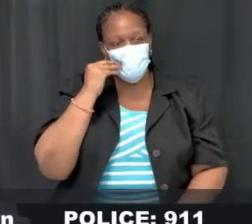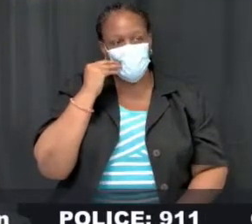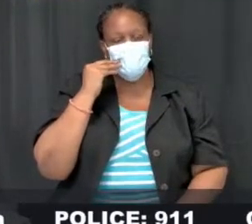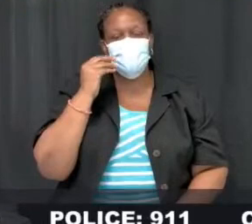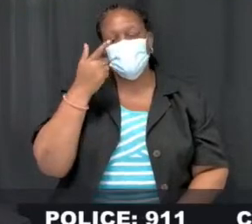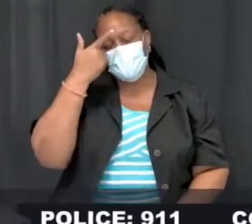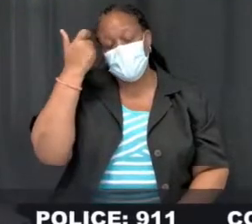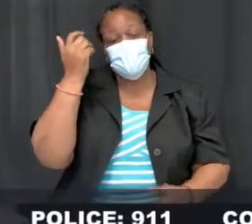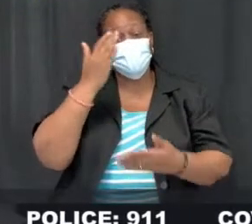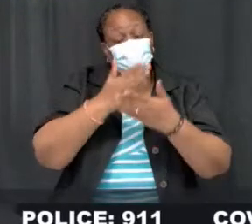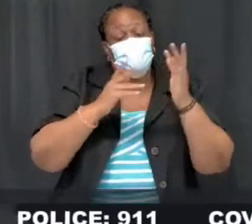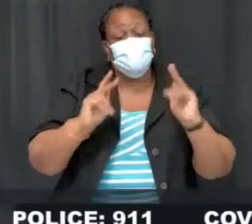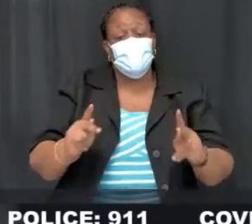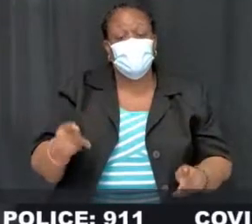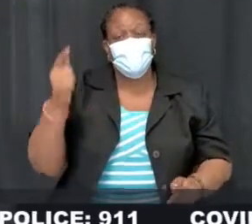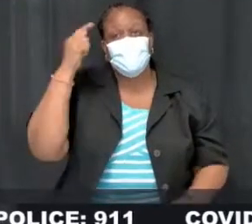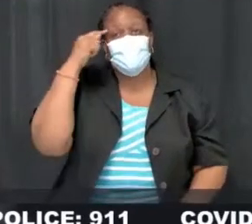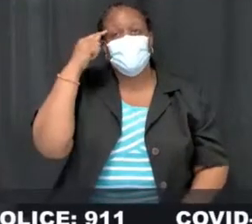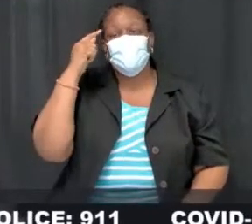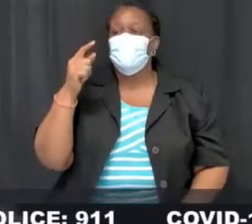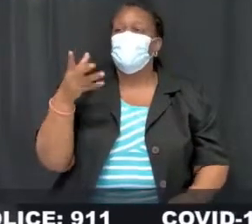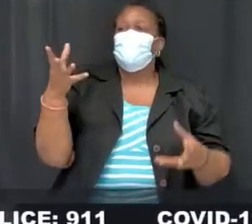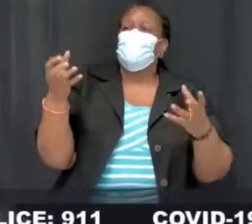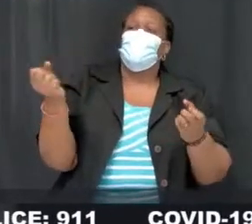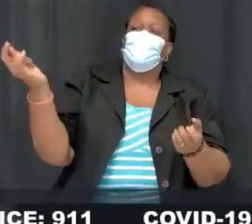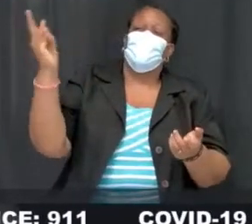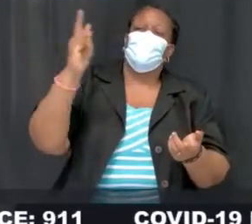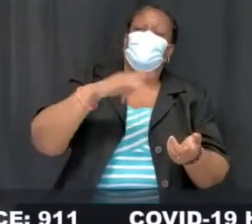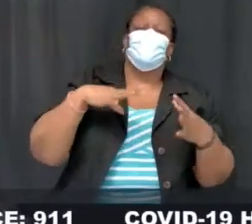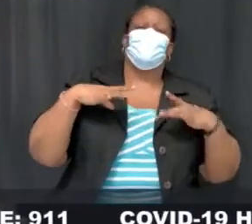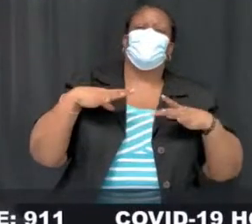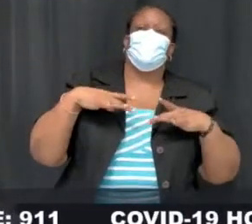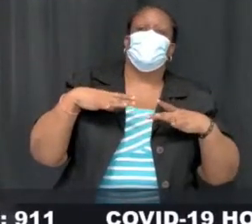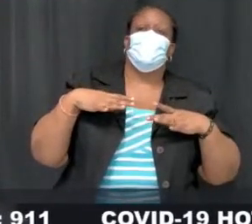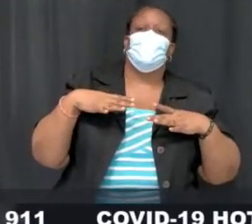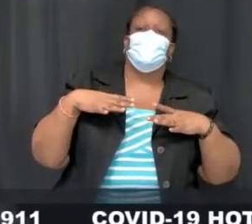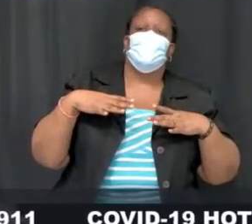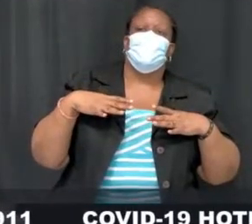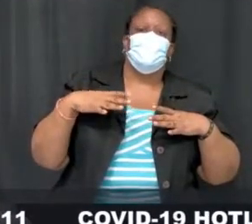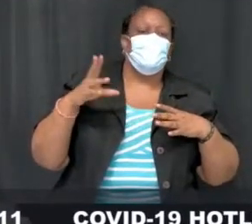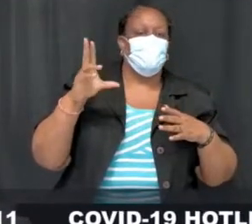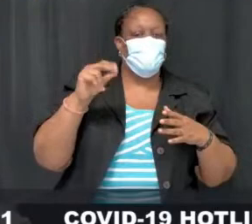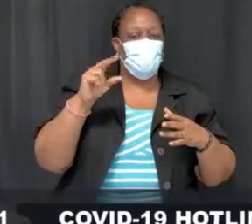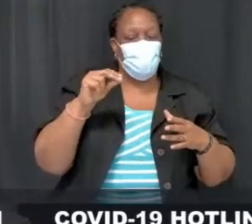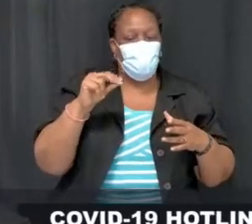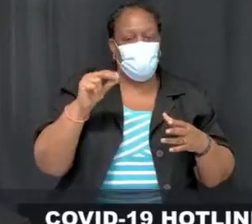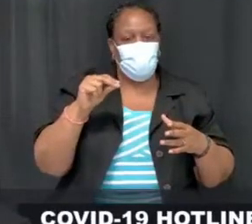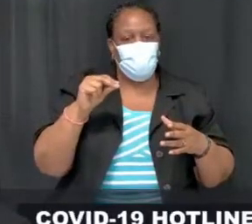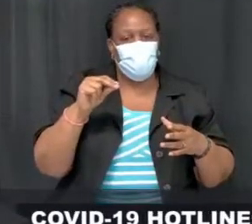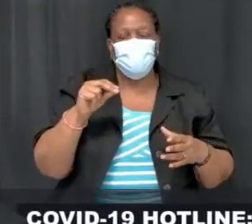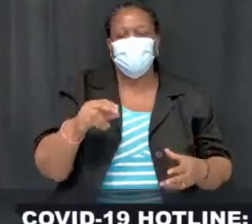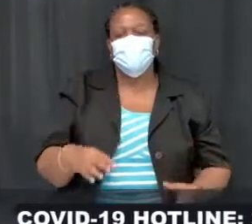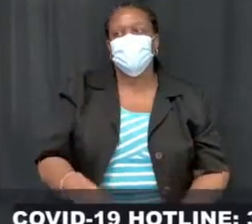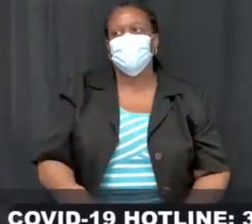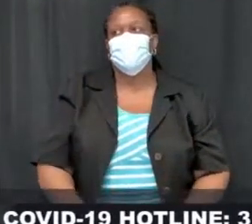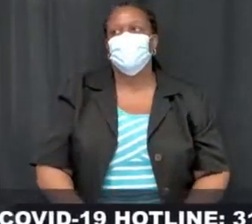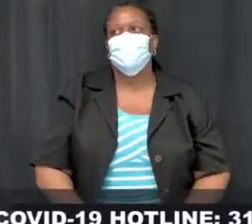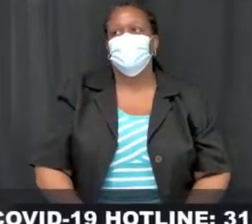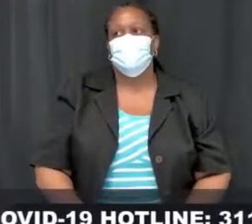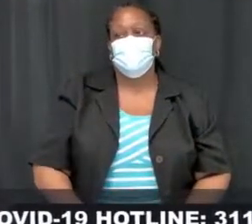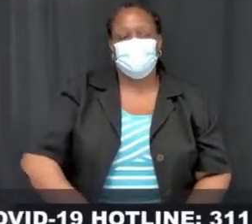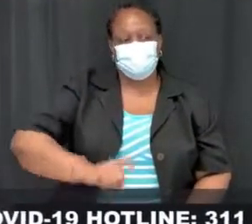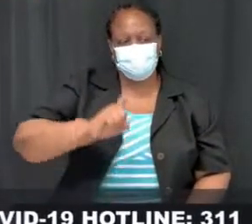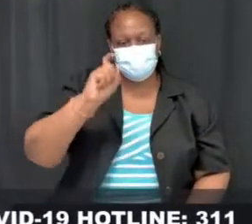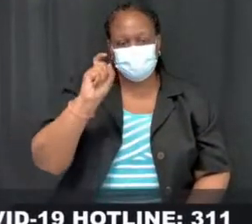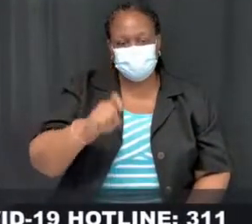are seeing and the rationale being given for the application. And we have stated over and over that you have to show proof of